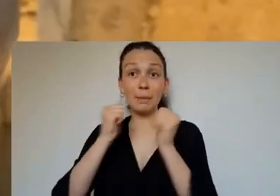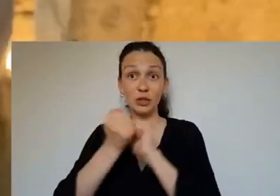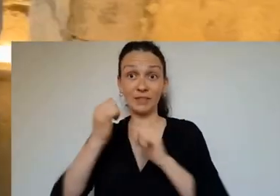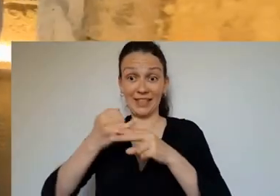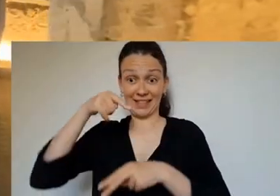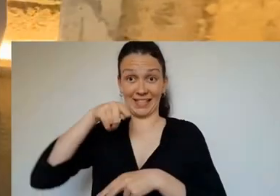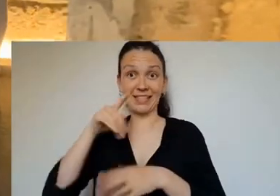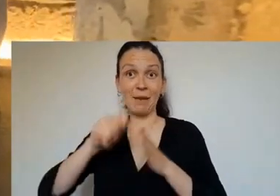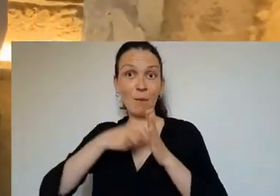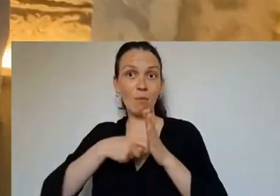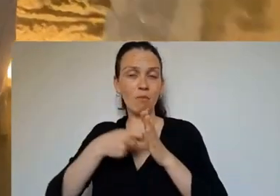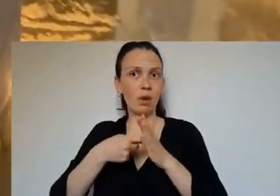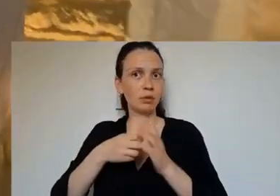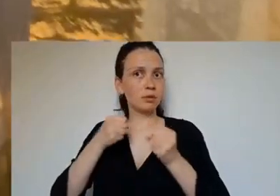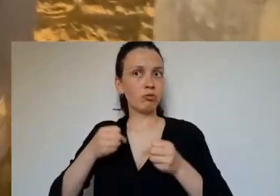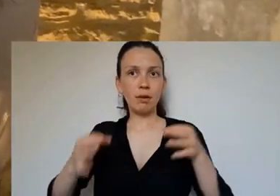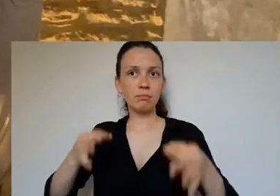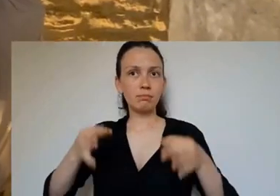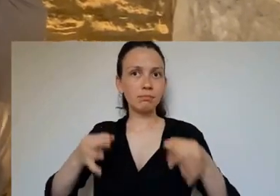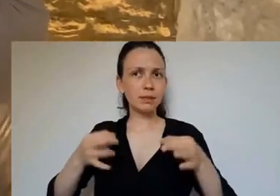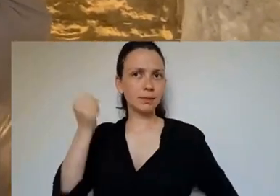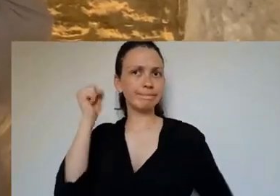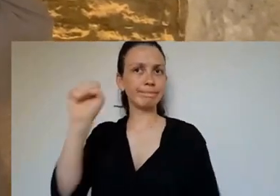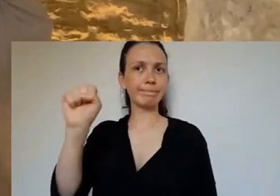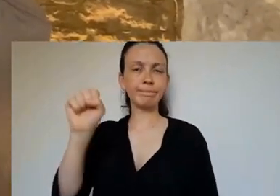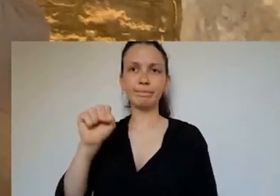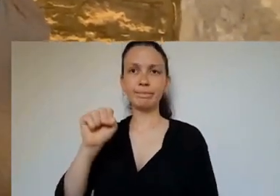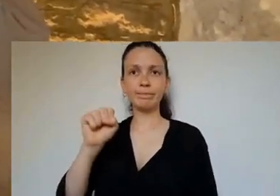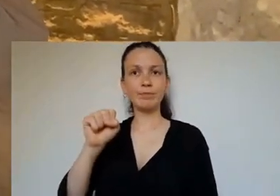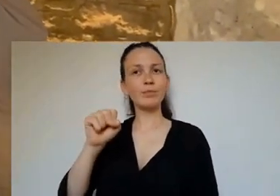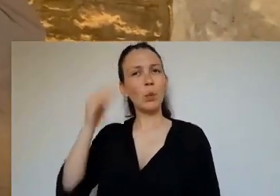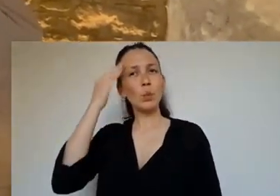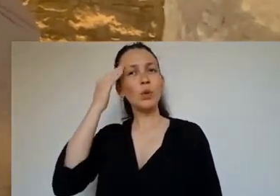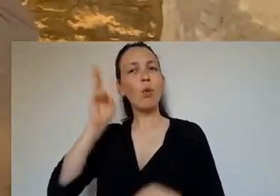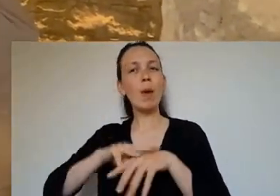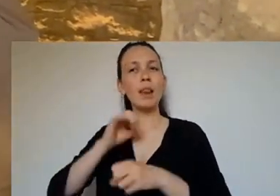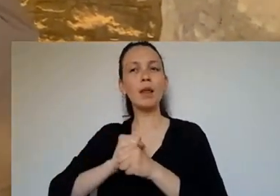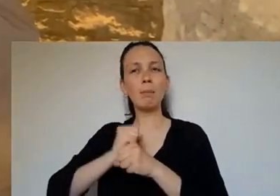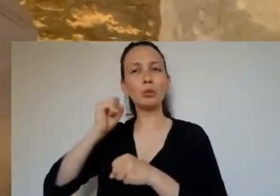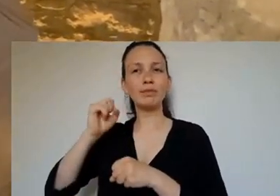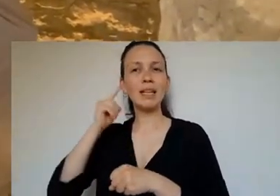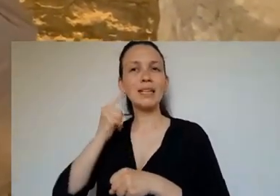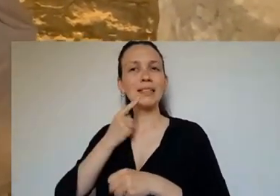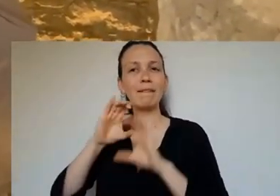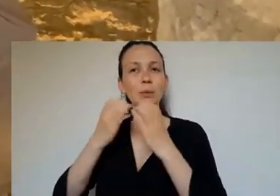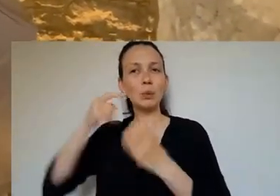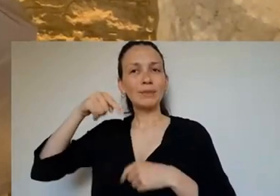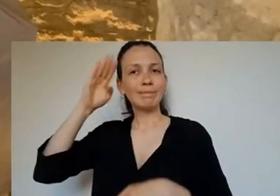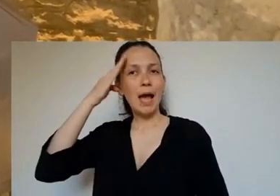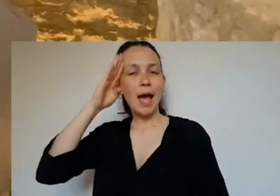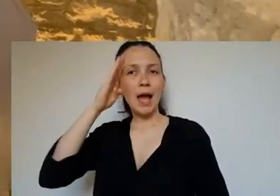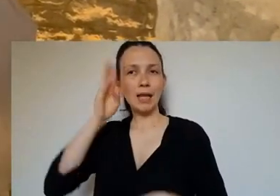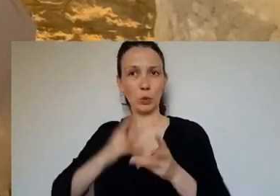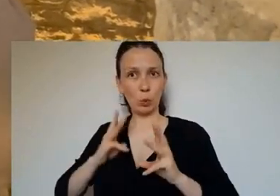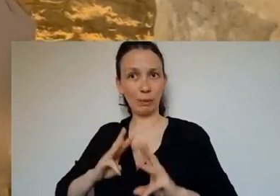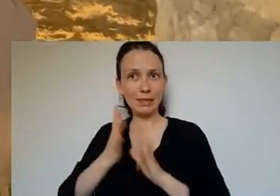The shapeshifting involved in this project is political and at its heart is defiance. The erasure of women's sign in Ireland's history of Deaf